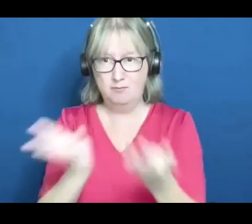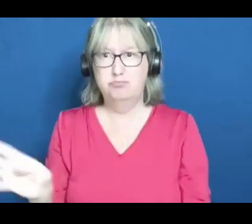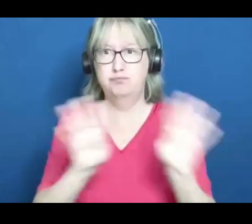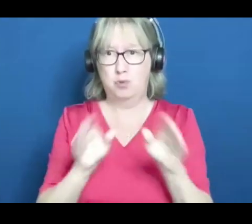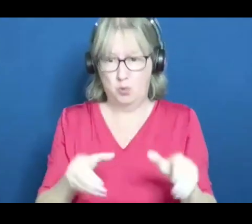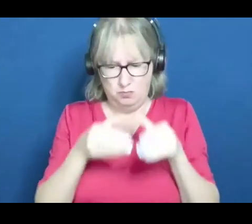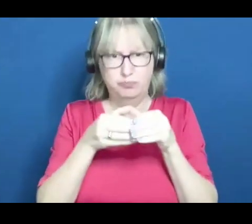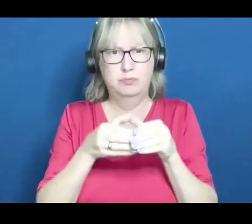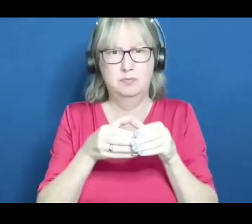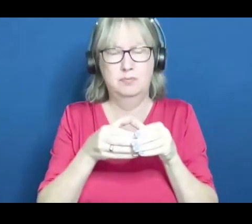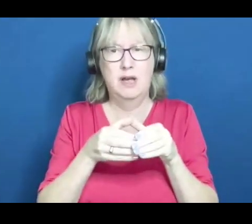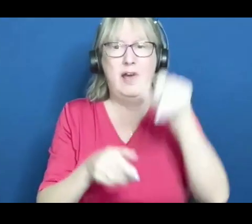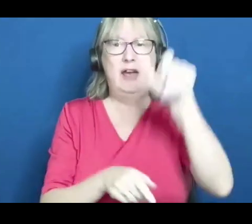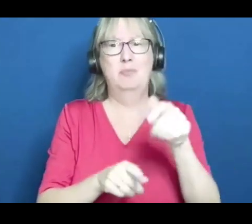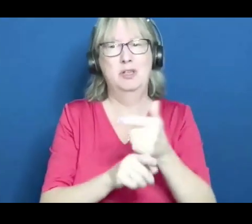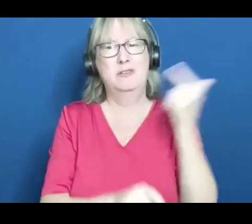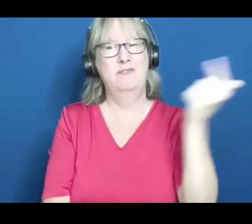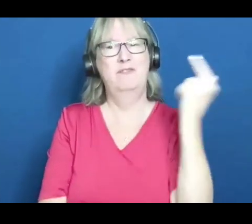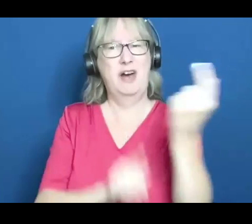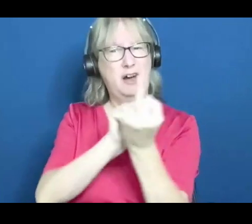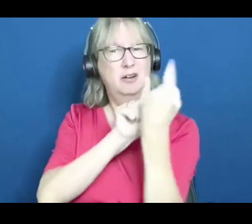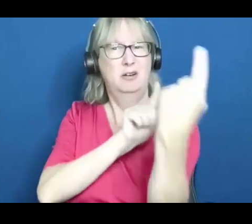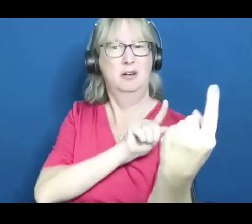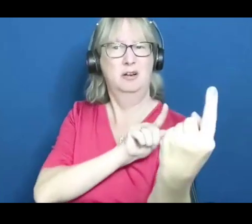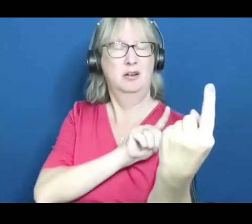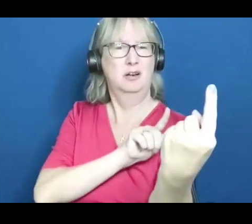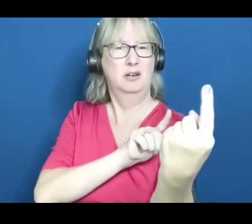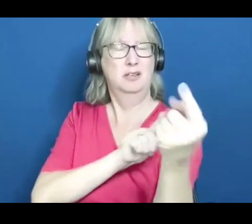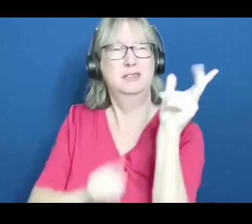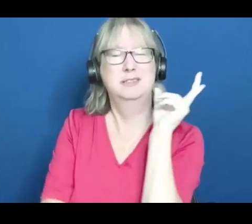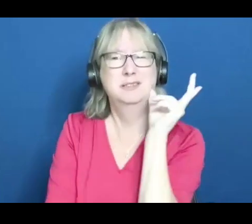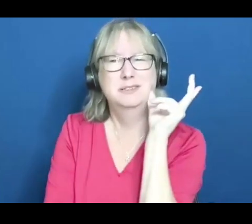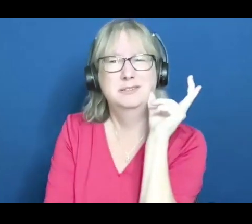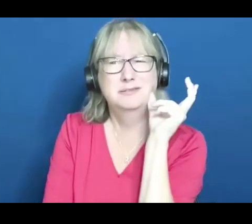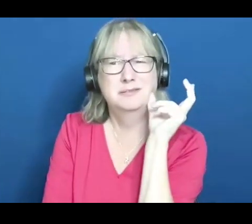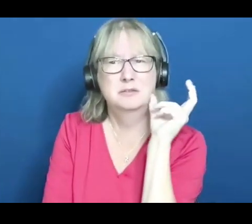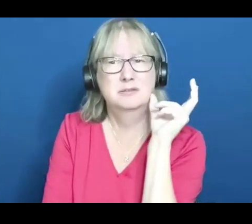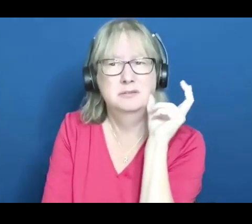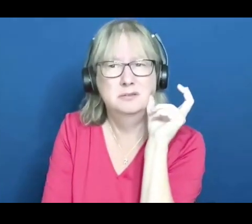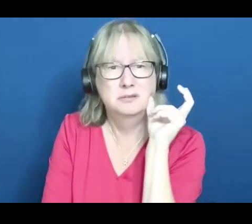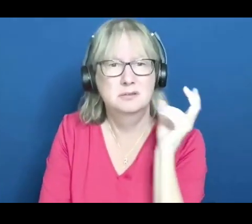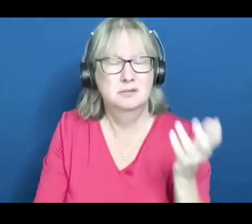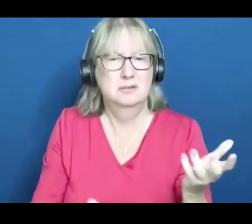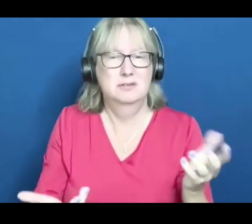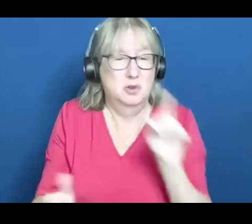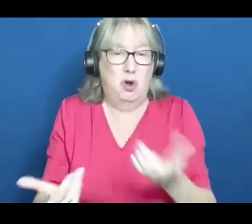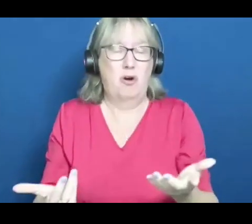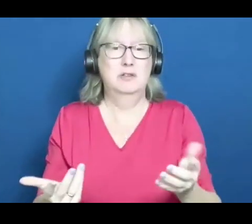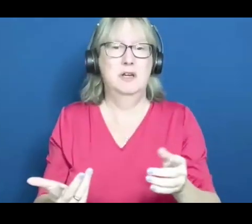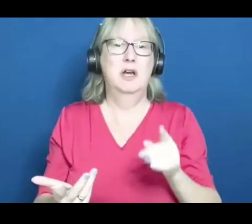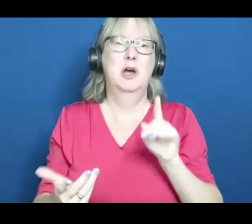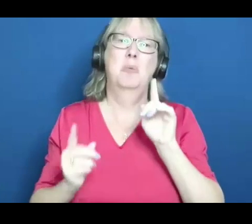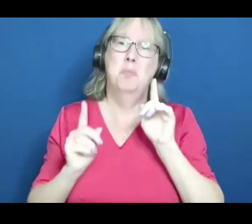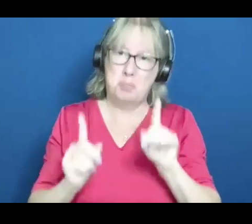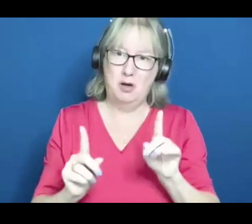Hearing at distance is quite a big thing. So if somebody's further away from you, you can't hear them so well. I mean, it makes sense, doesn't it? But the physics of